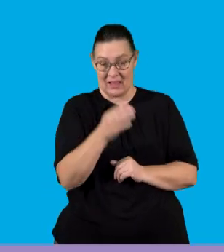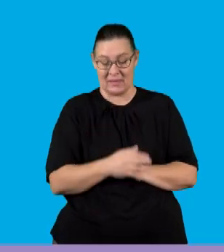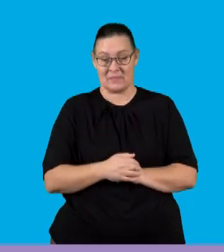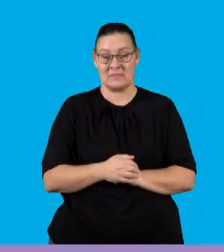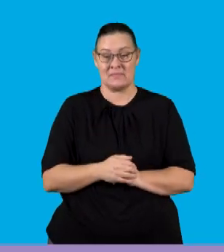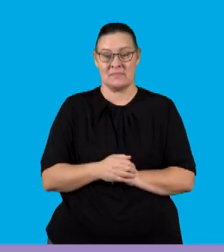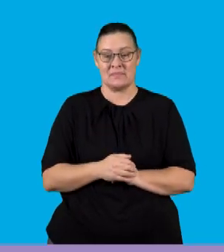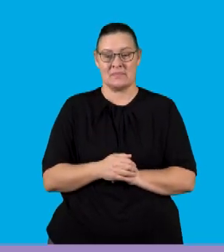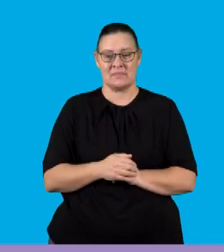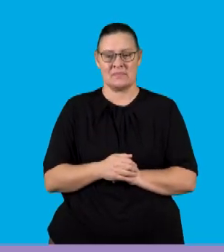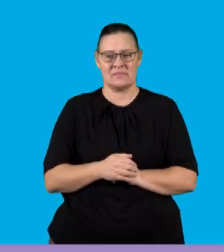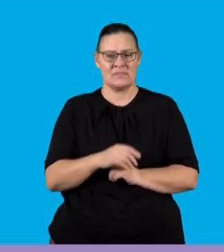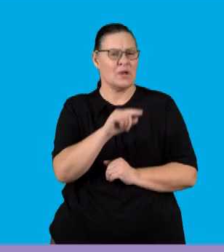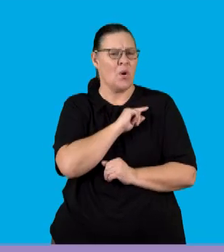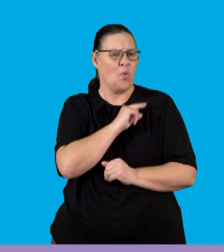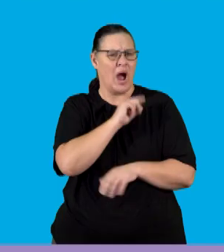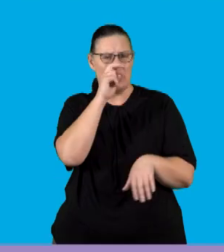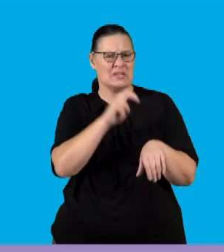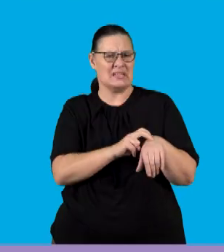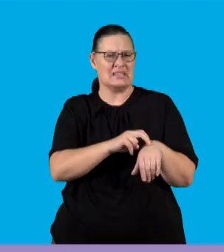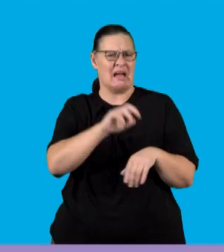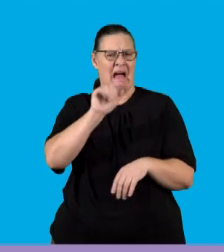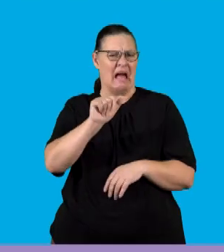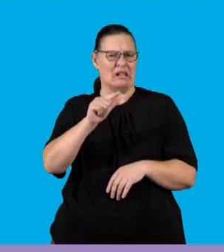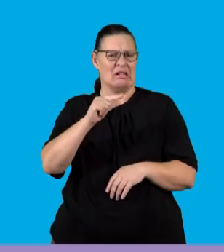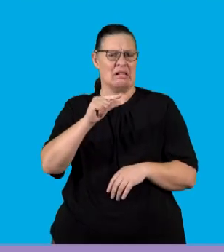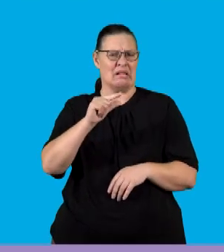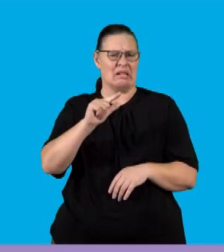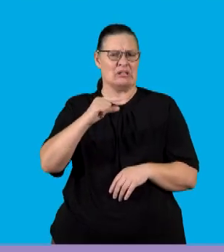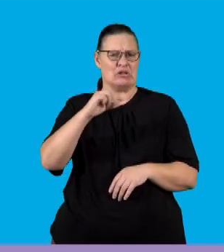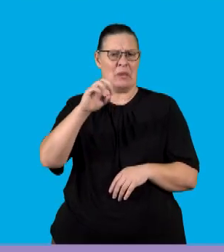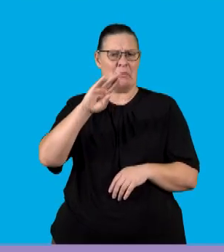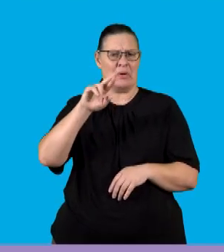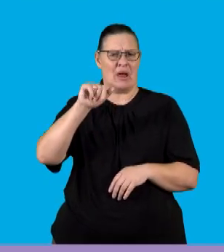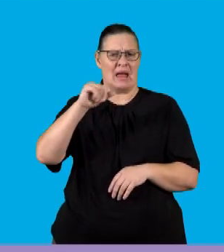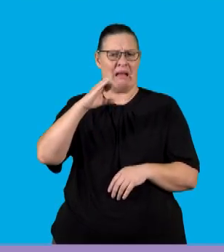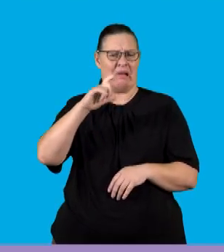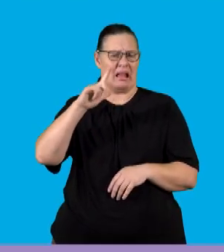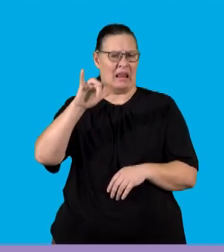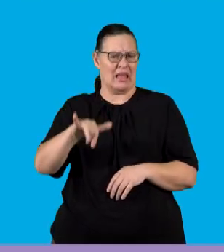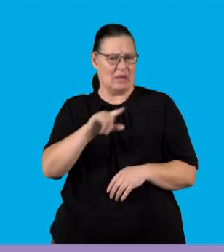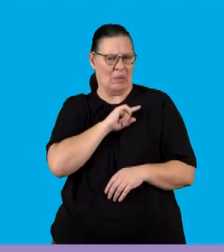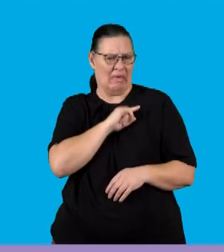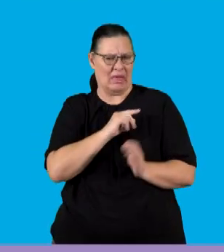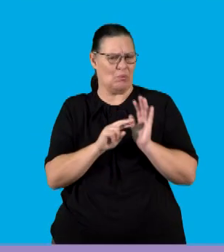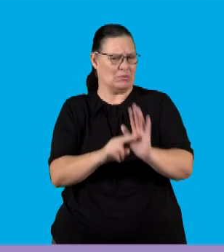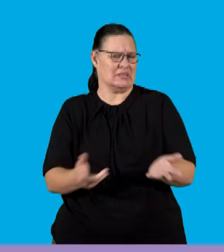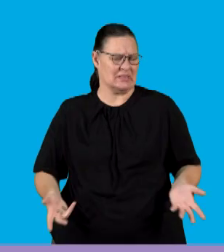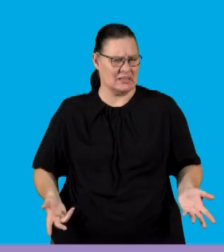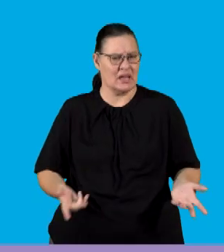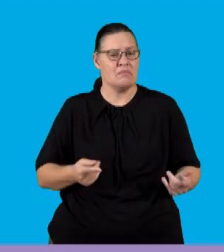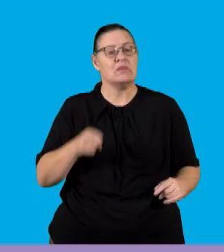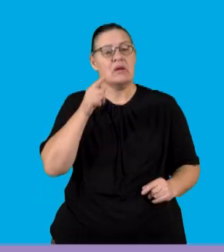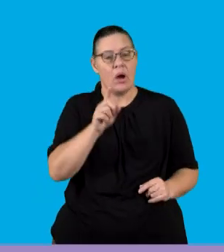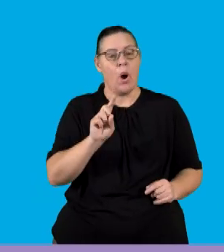there. Now, why would we need an algebraic representation? Well, as you can see, the table here